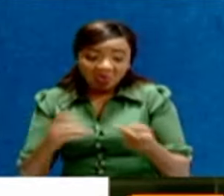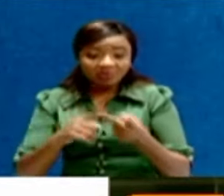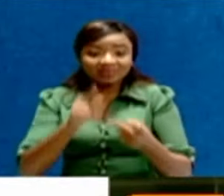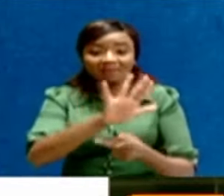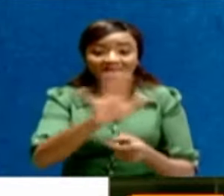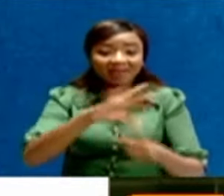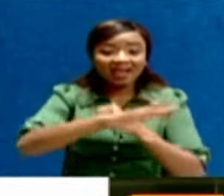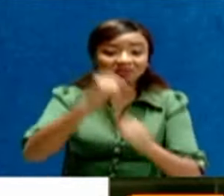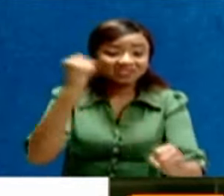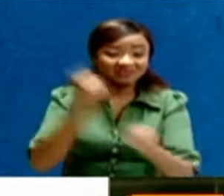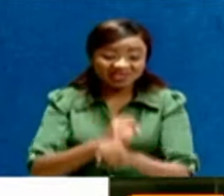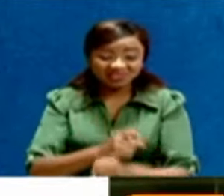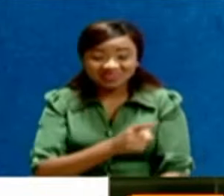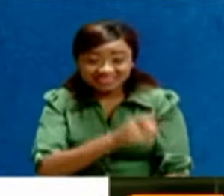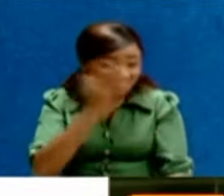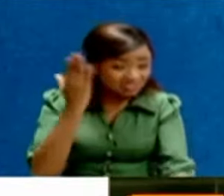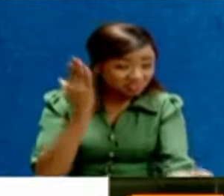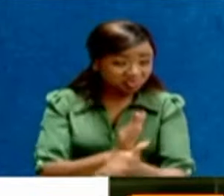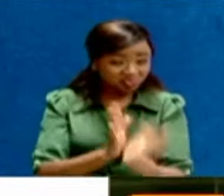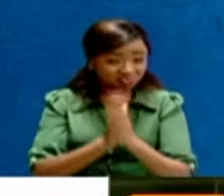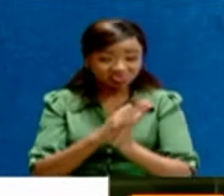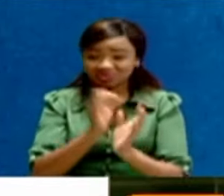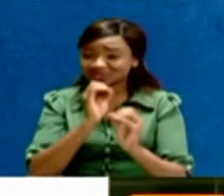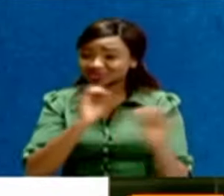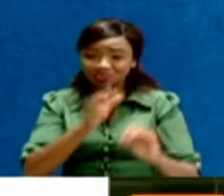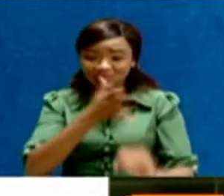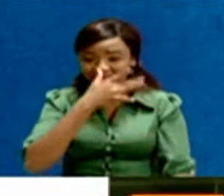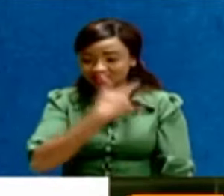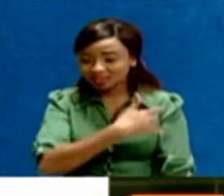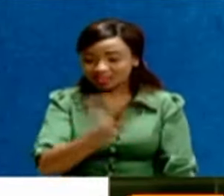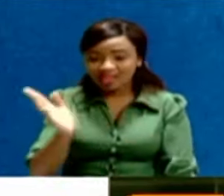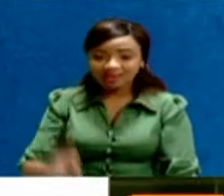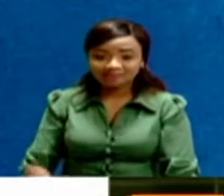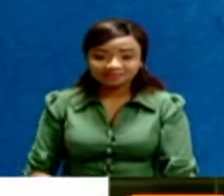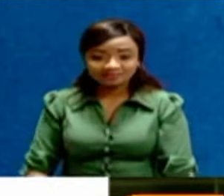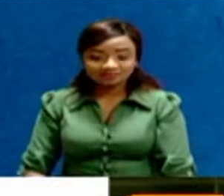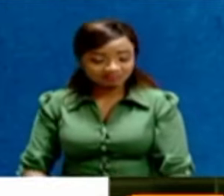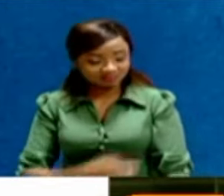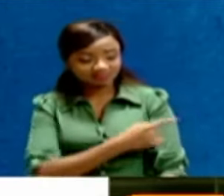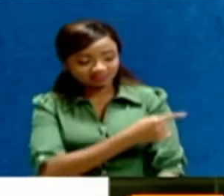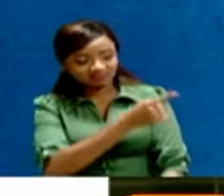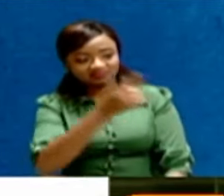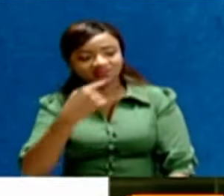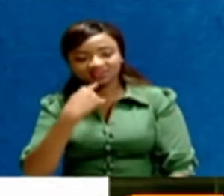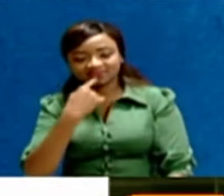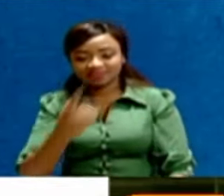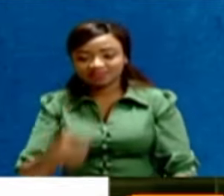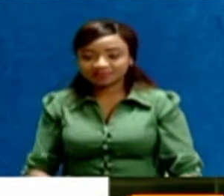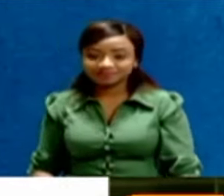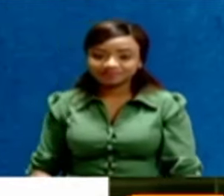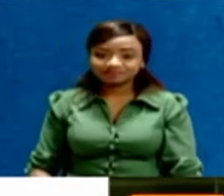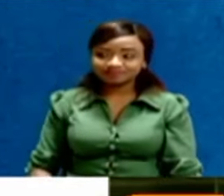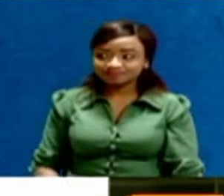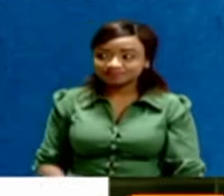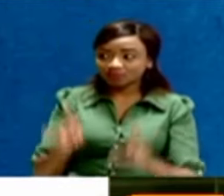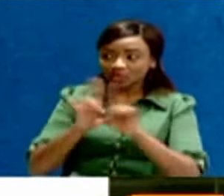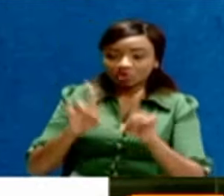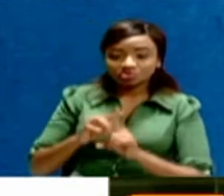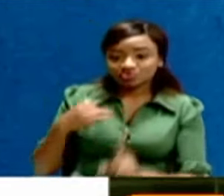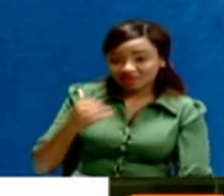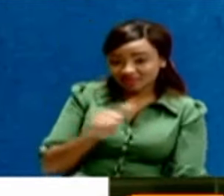function is not true. It's a lie, which is being peddled by my colleagues. There is also the